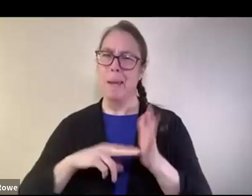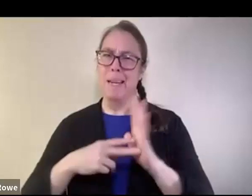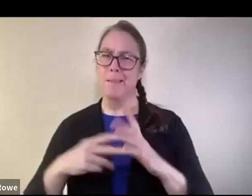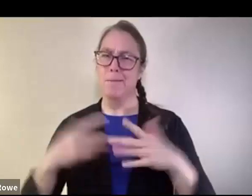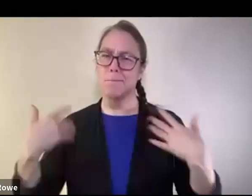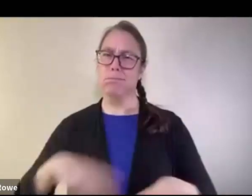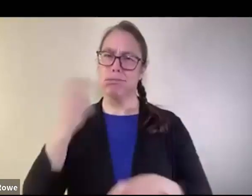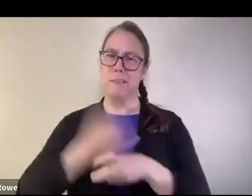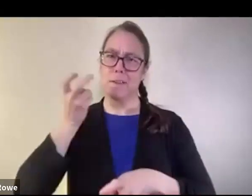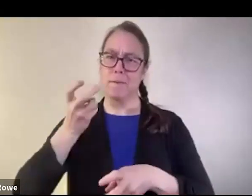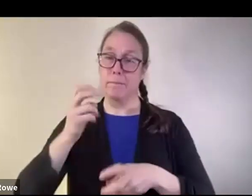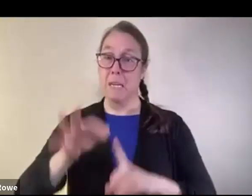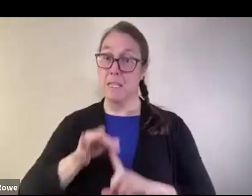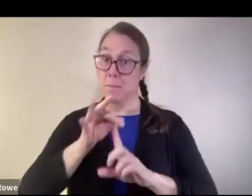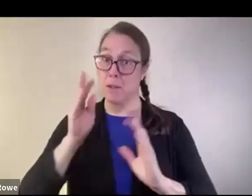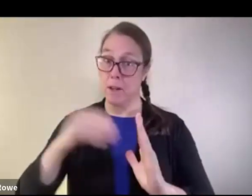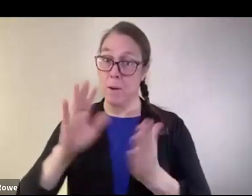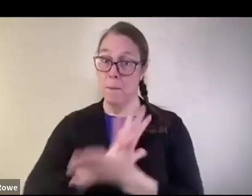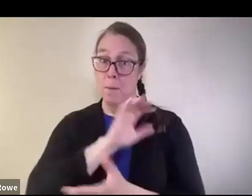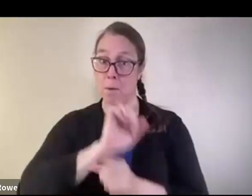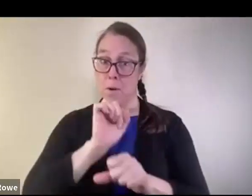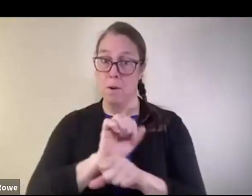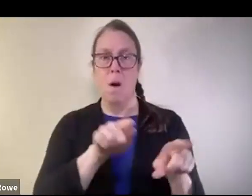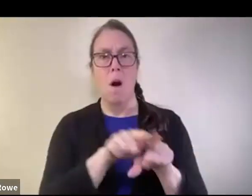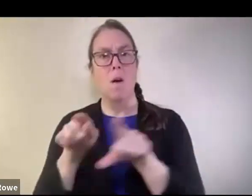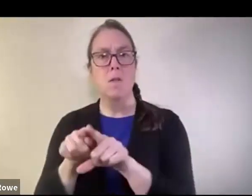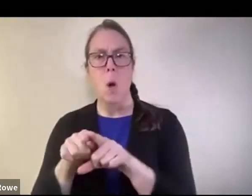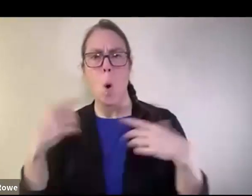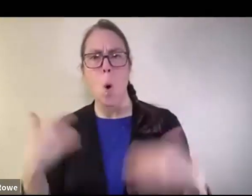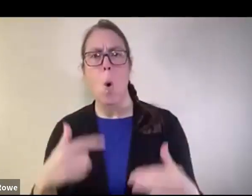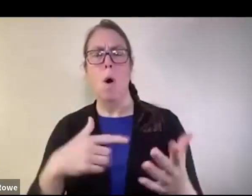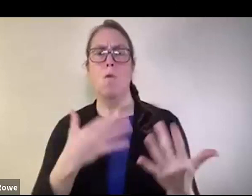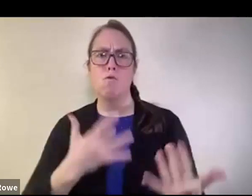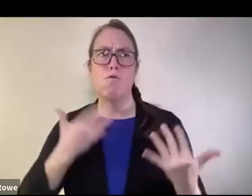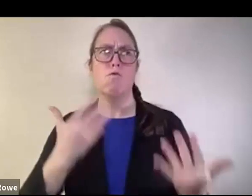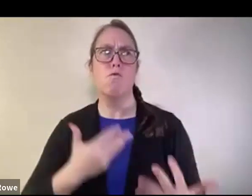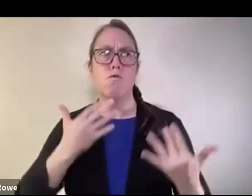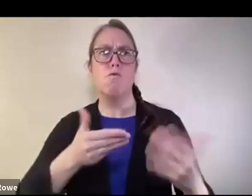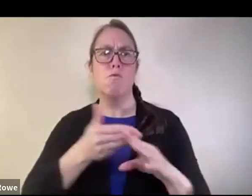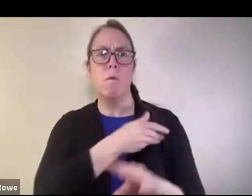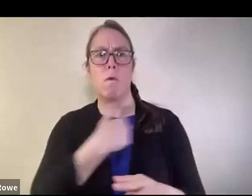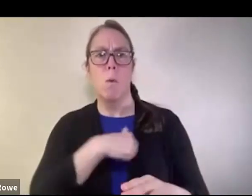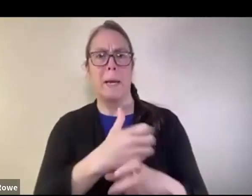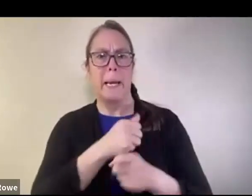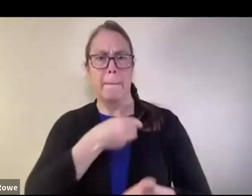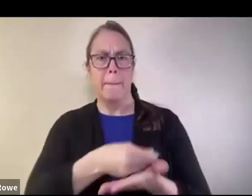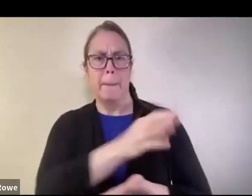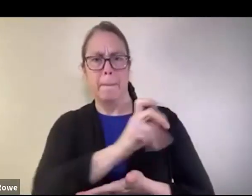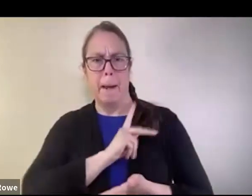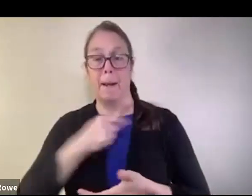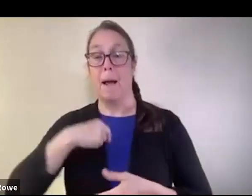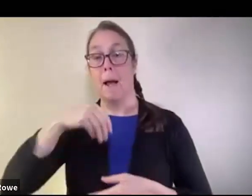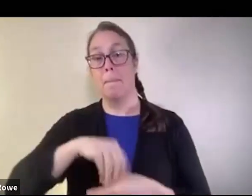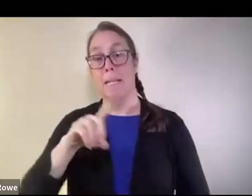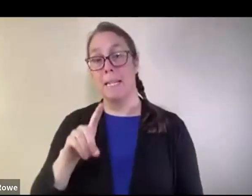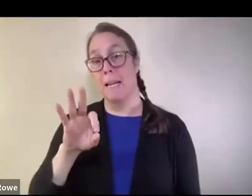difficult, especially the paperwork. Also, it takes way too long to get paid. I am in the